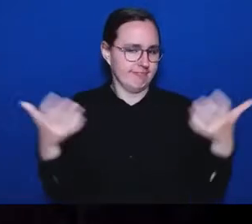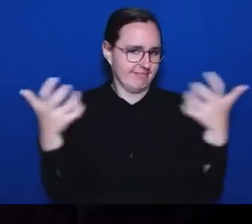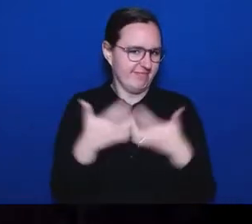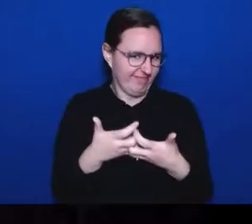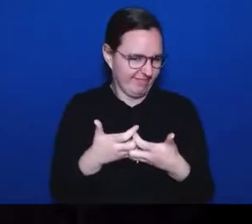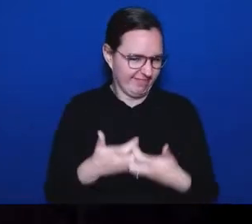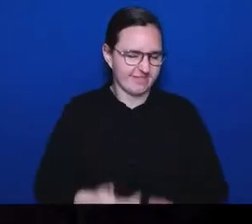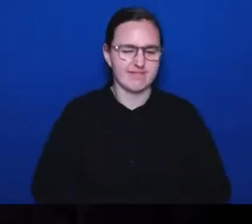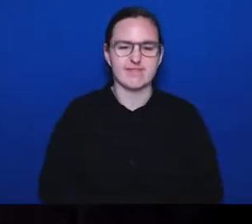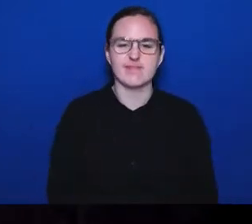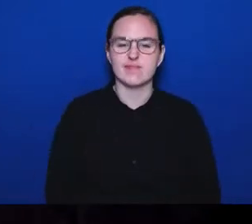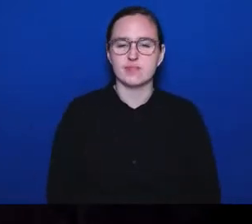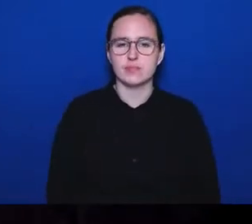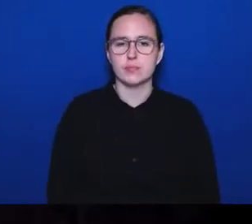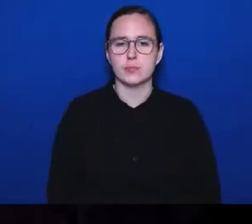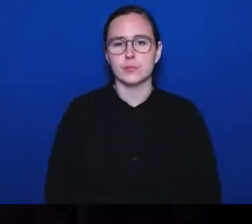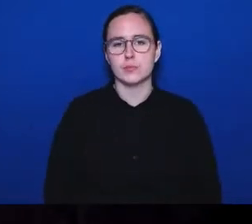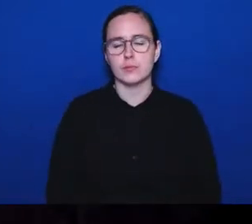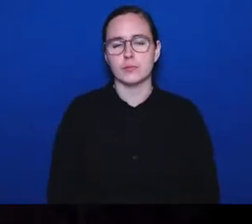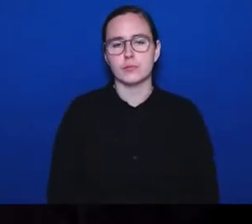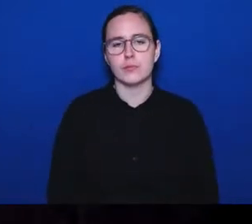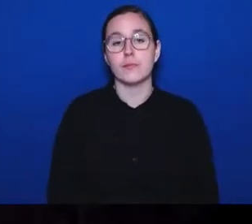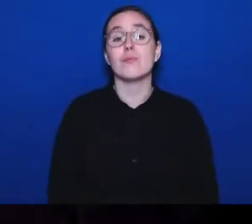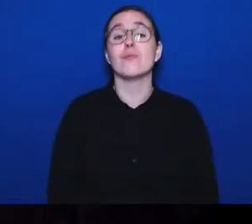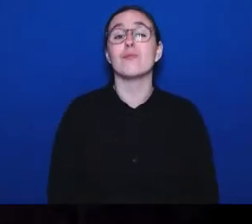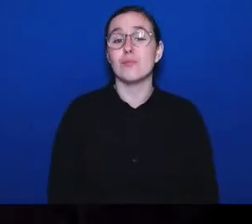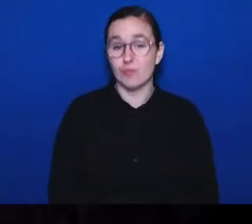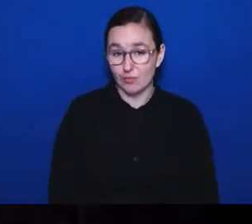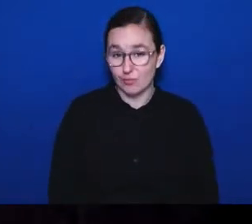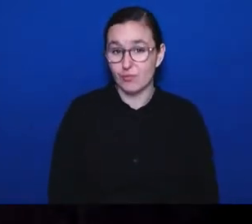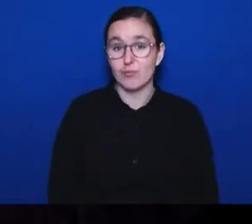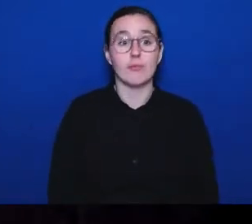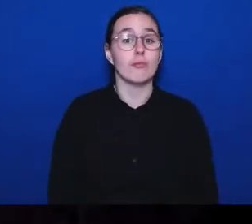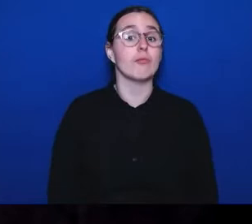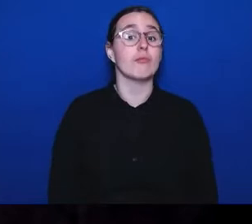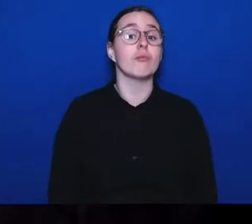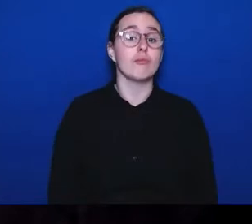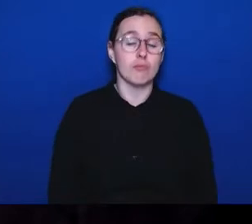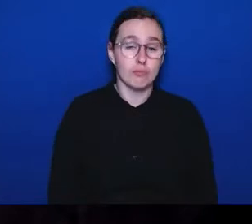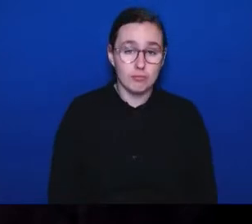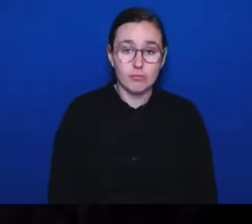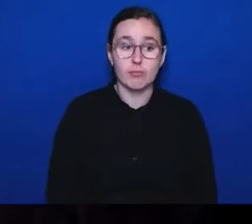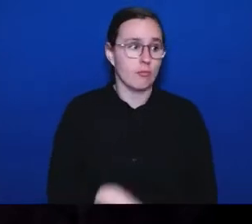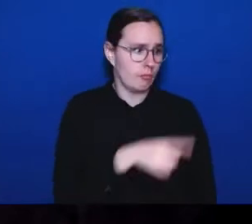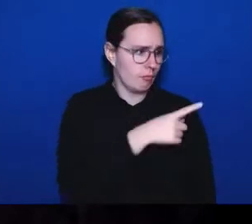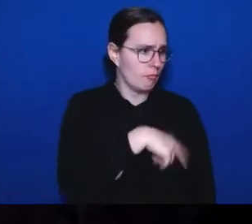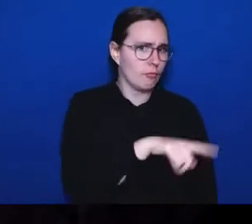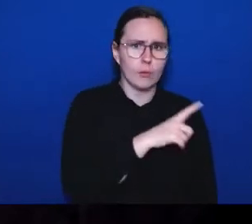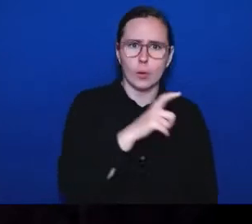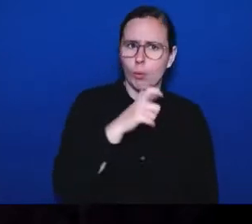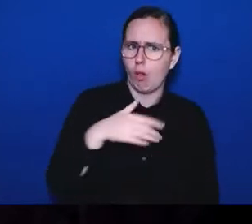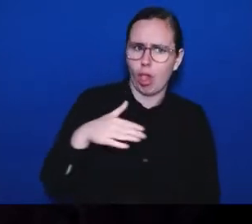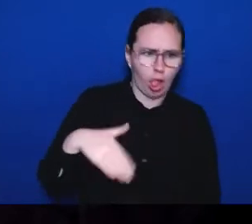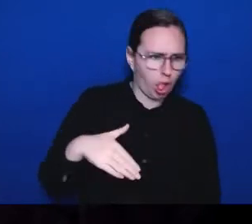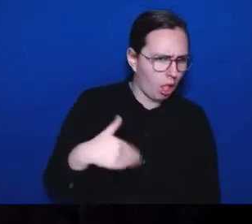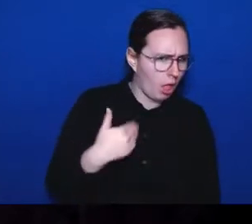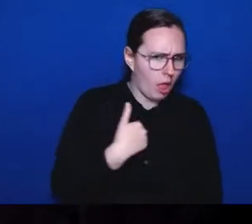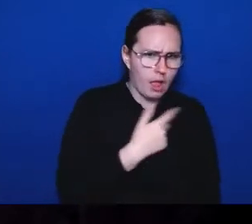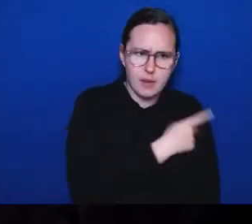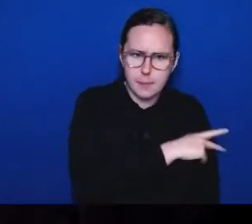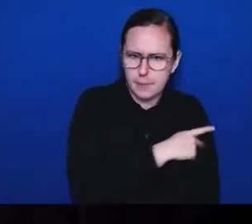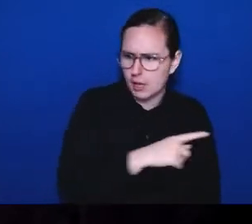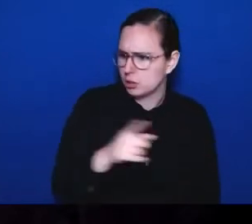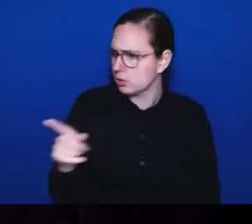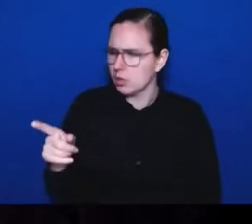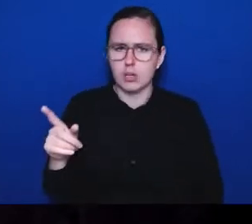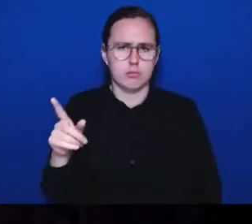on federal government surveys, and those surveys lose the patient in the process. We've put the patient at the